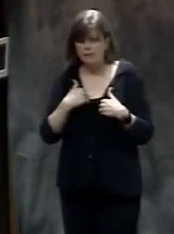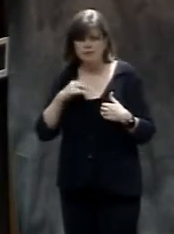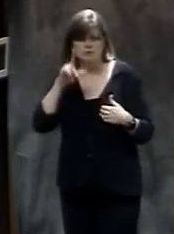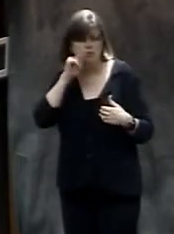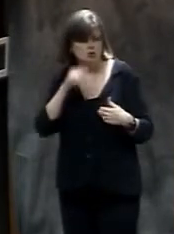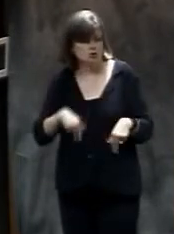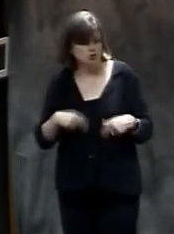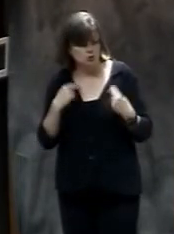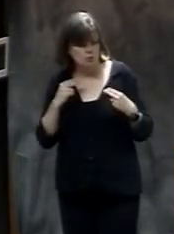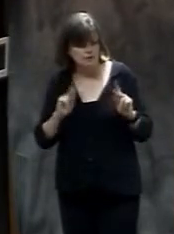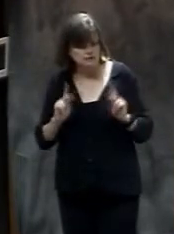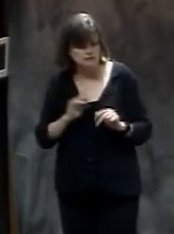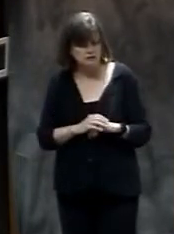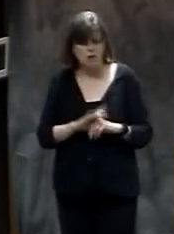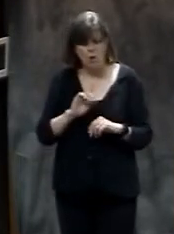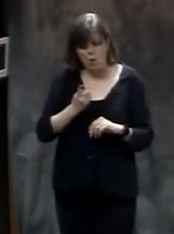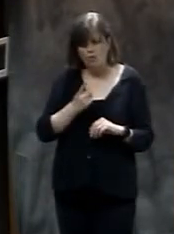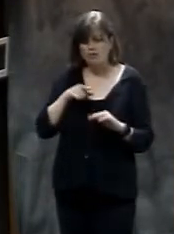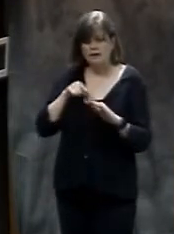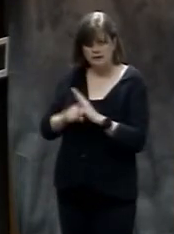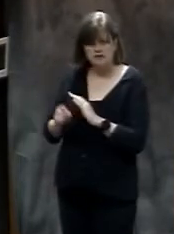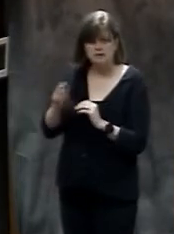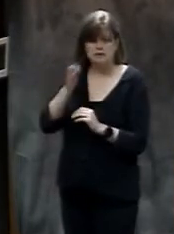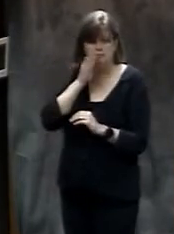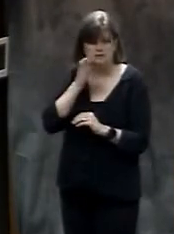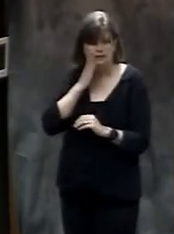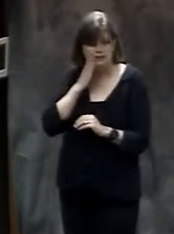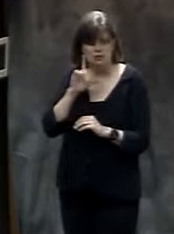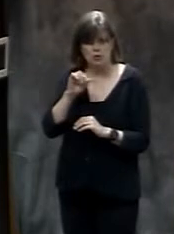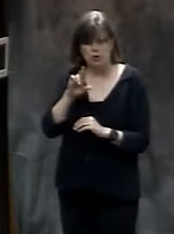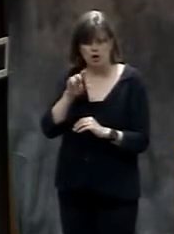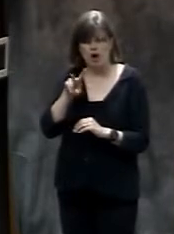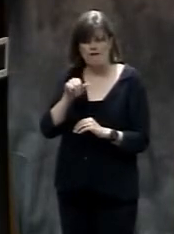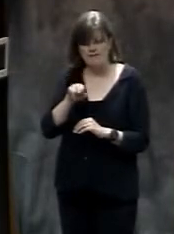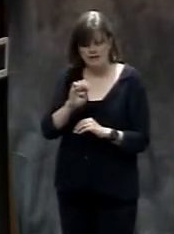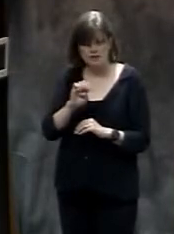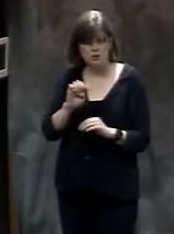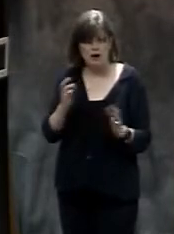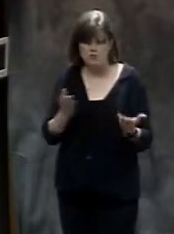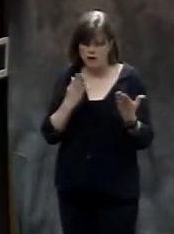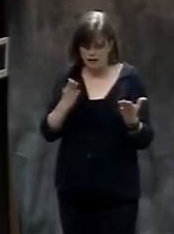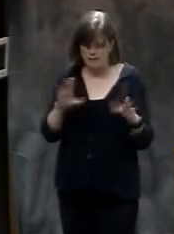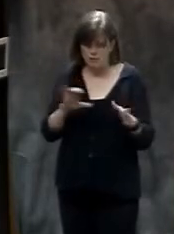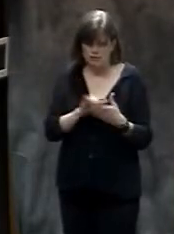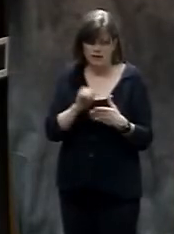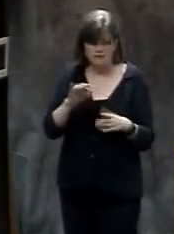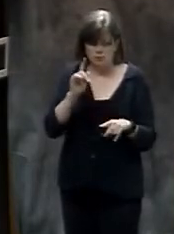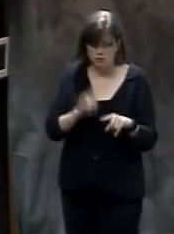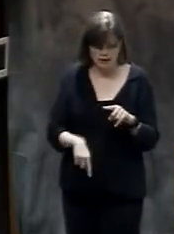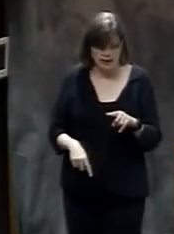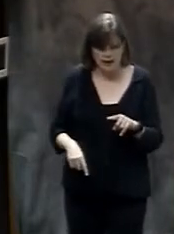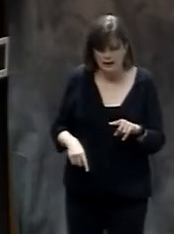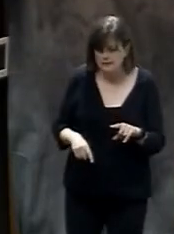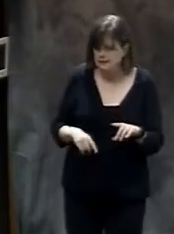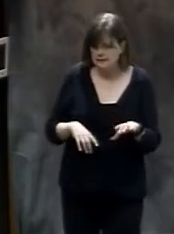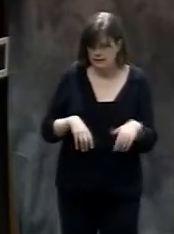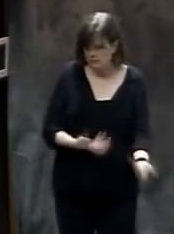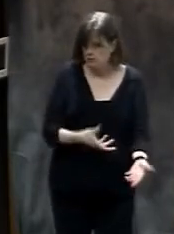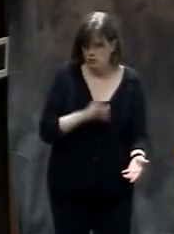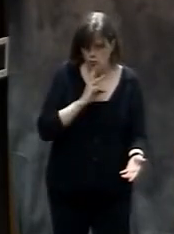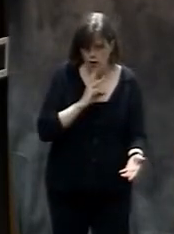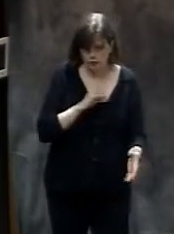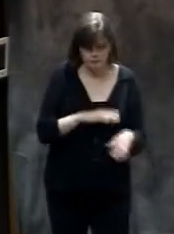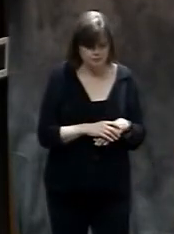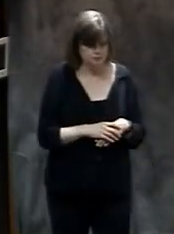It's only detrimental to mosquito larvae. So I highly recommend doing that if you can't empty your water. What is it? It's a bacillus. It's